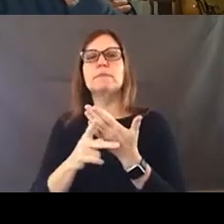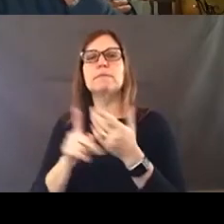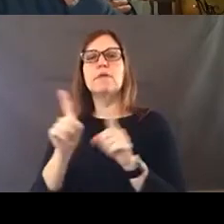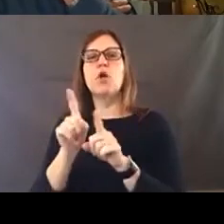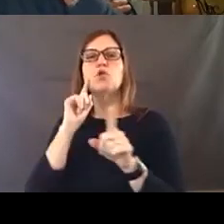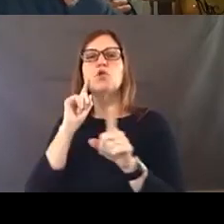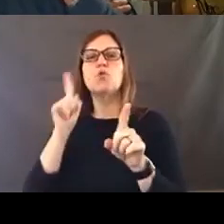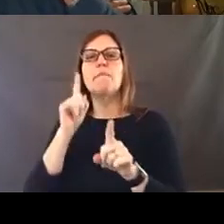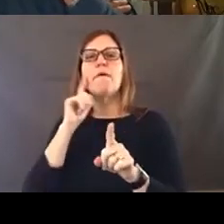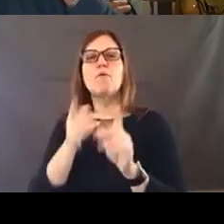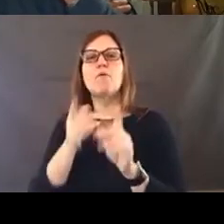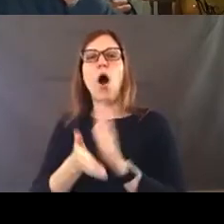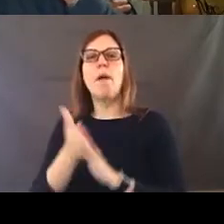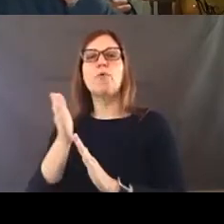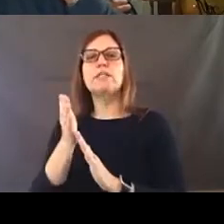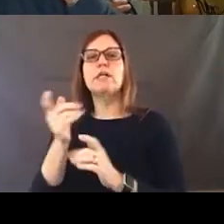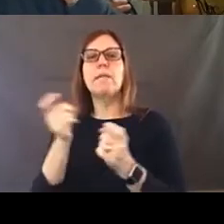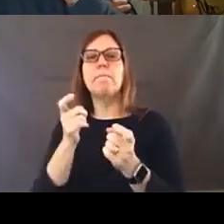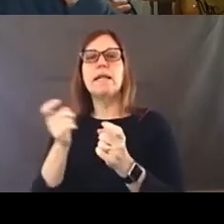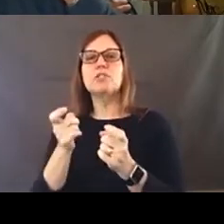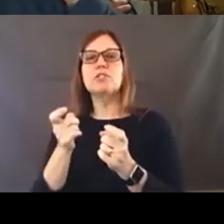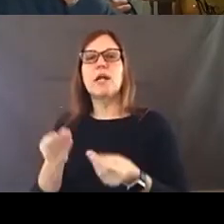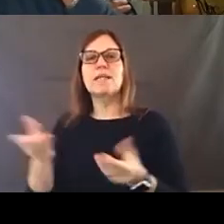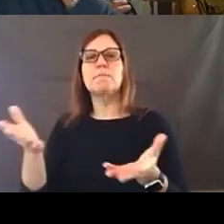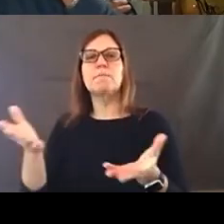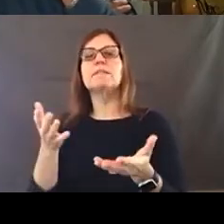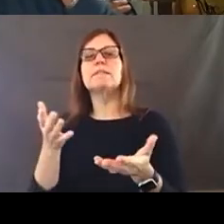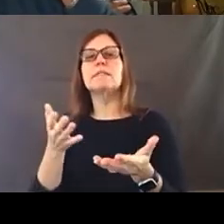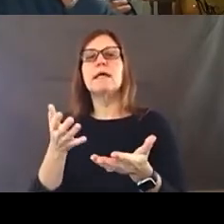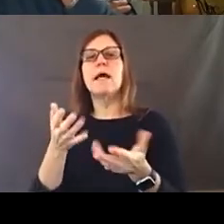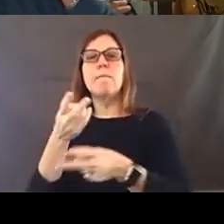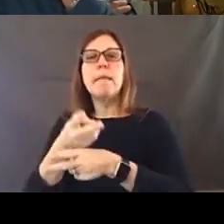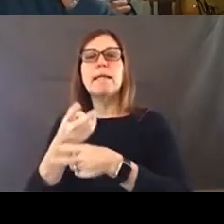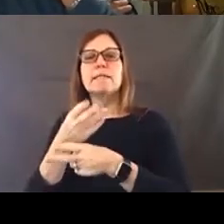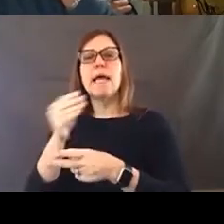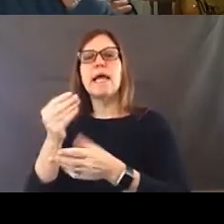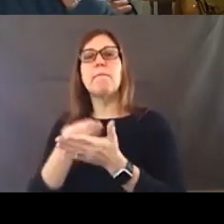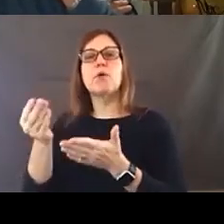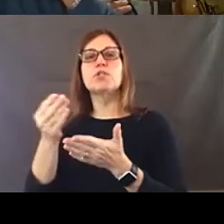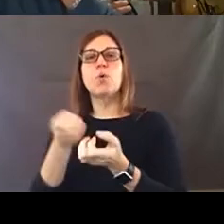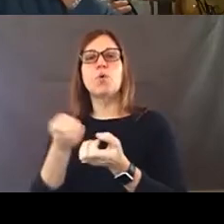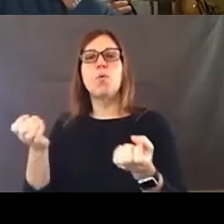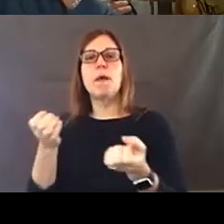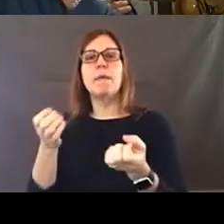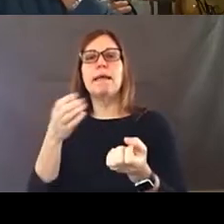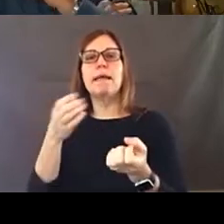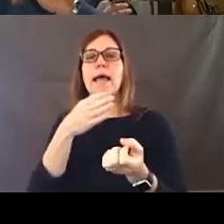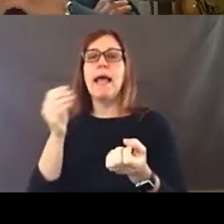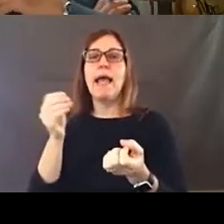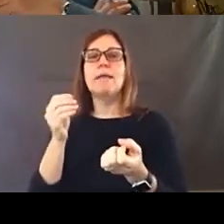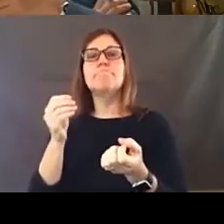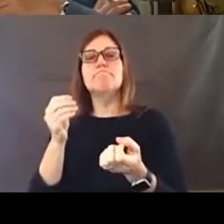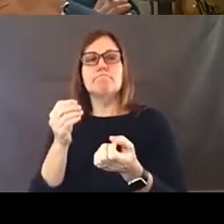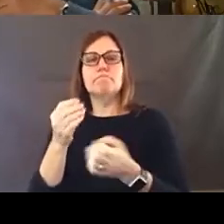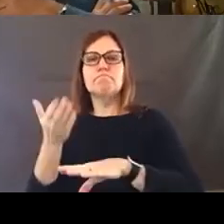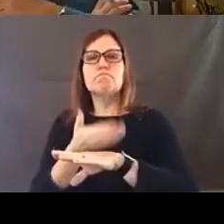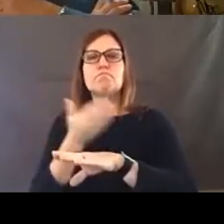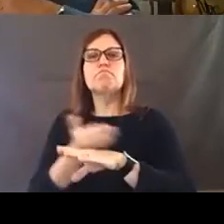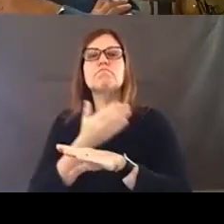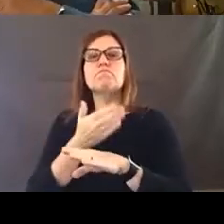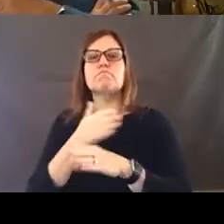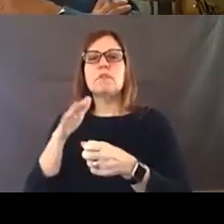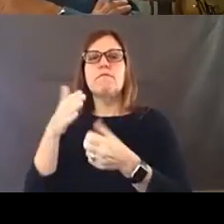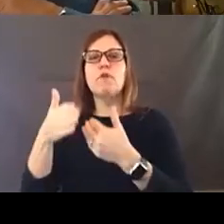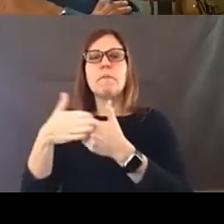operation, administrative expenses, maintenance, purchase of equipment, and or rehabilitation of neighborhood facilities on behalf of